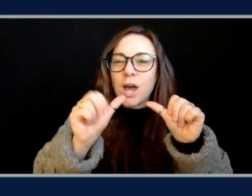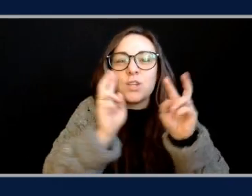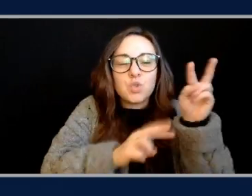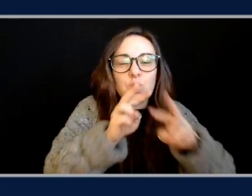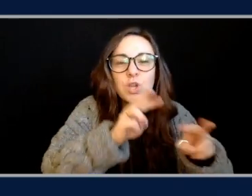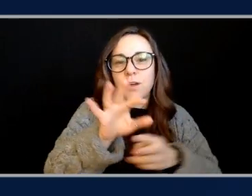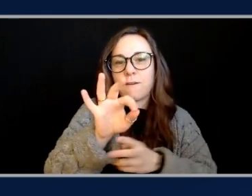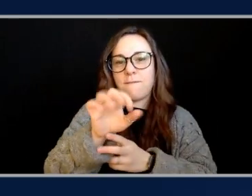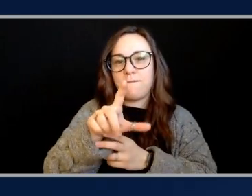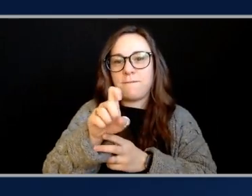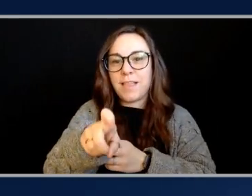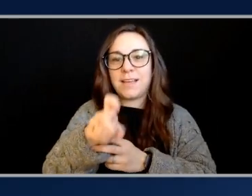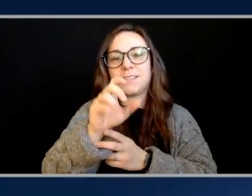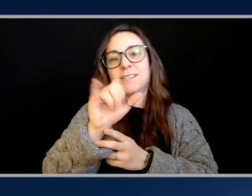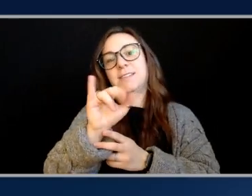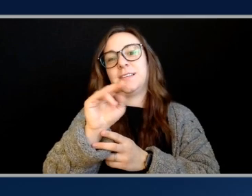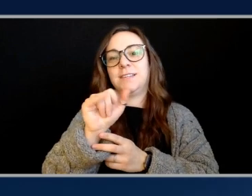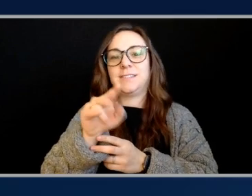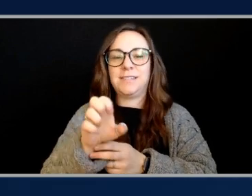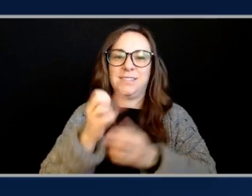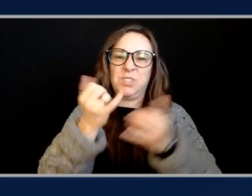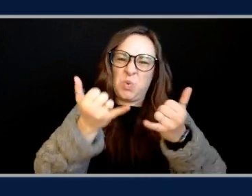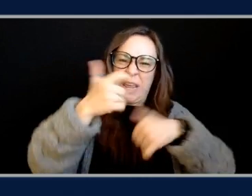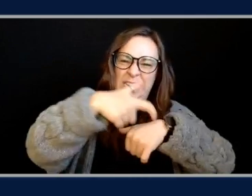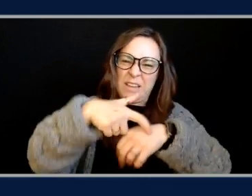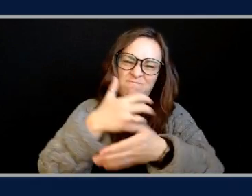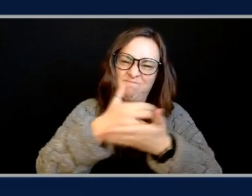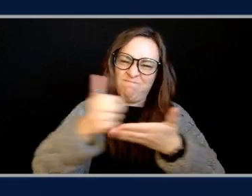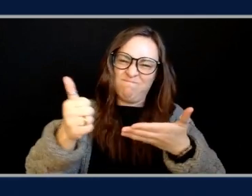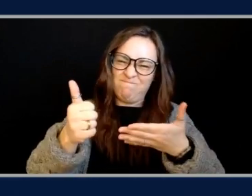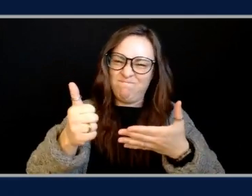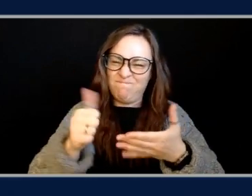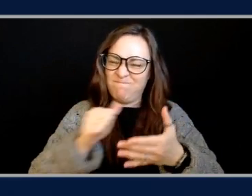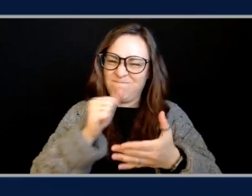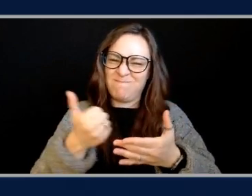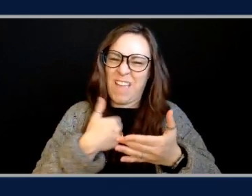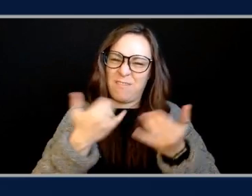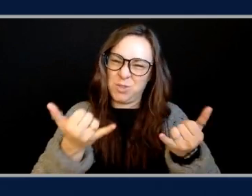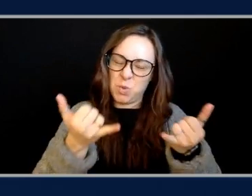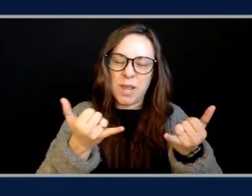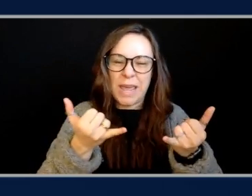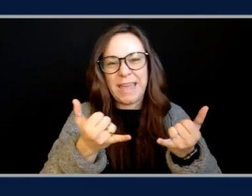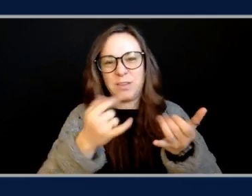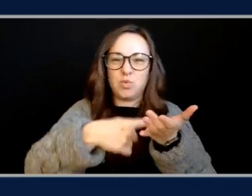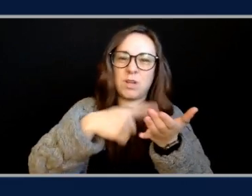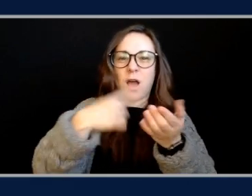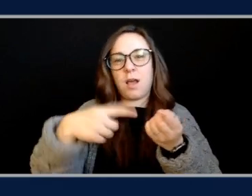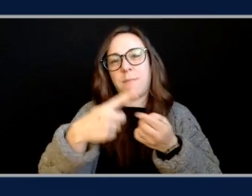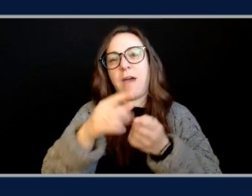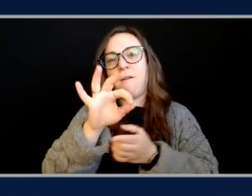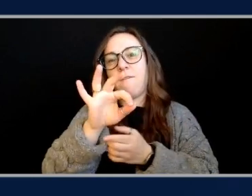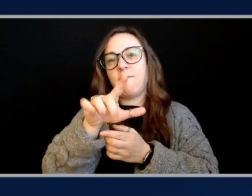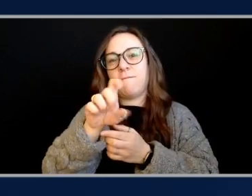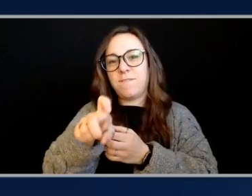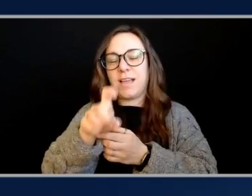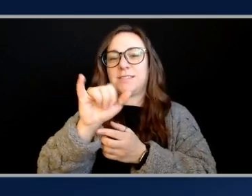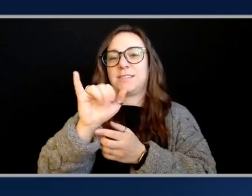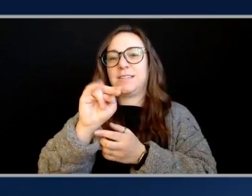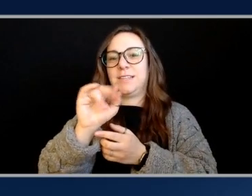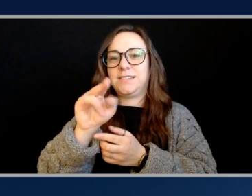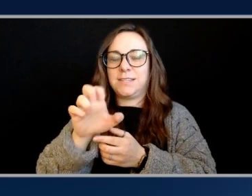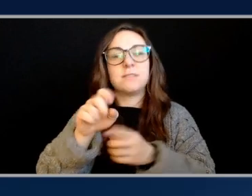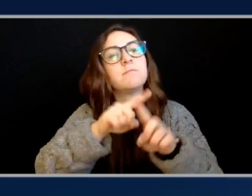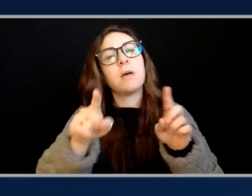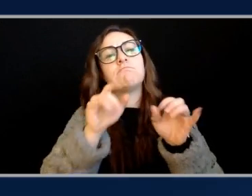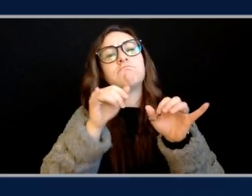well. We don't have enough time today, given the time left here, to talk exactly about the Flex instances, but you would have the same